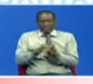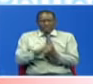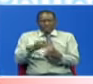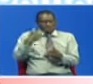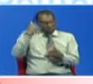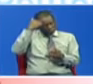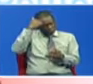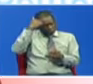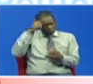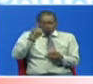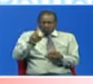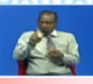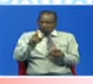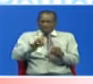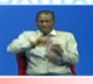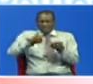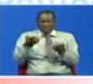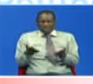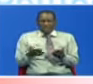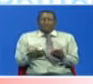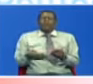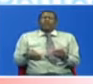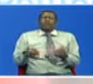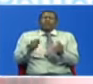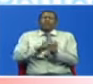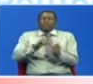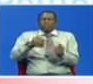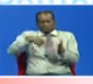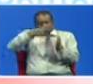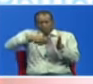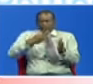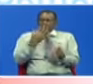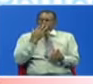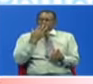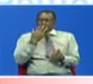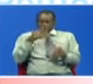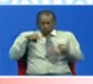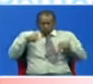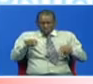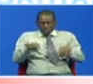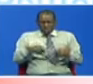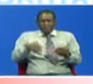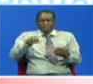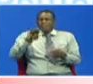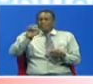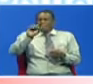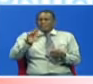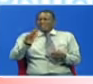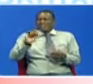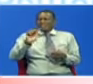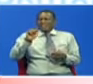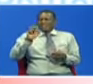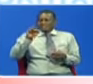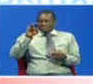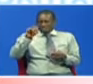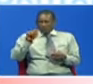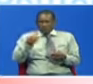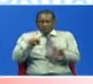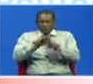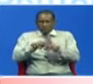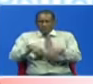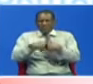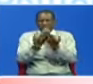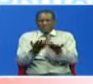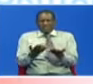support. In addition to the ventilators, today, Base Titanium is also donating